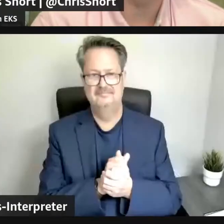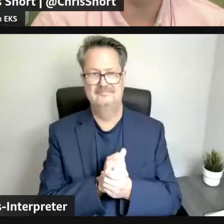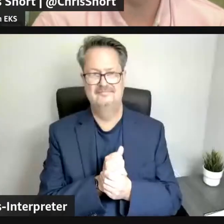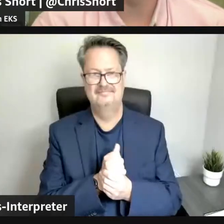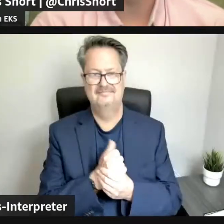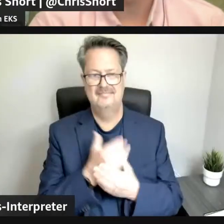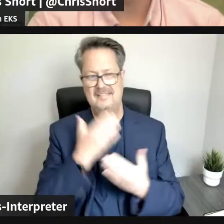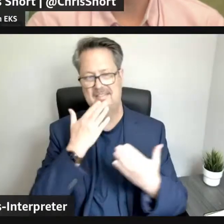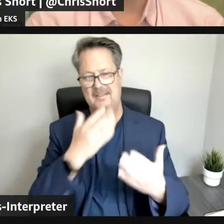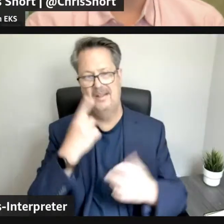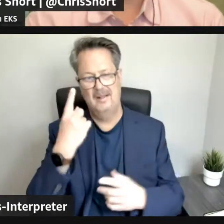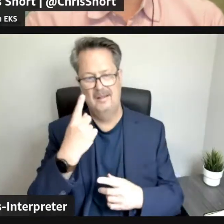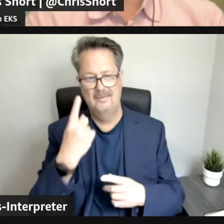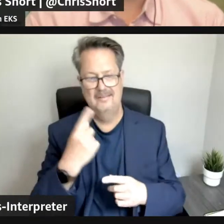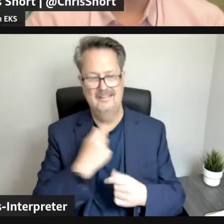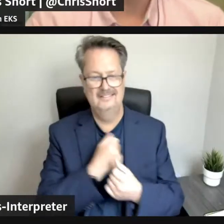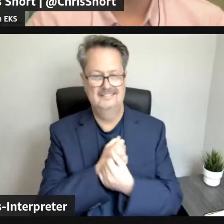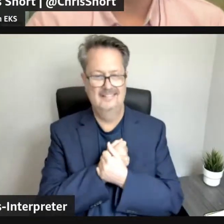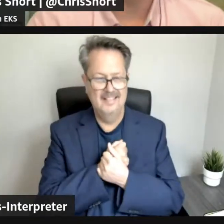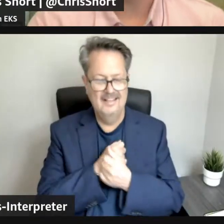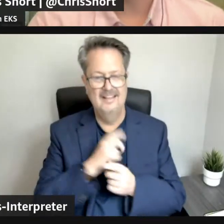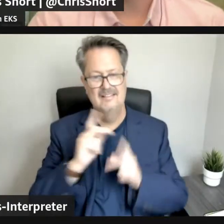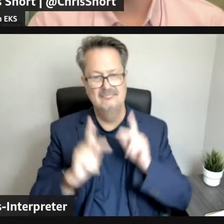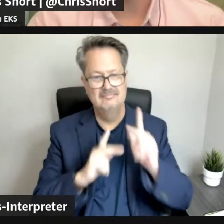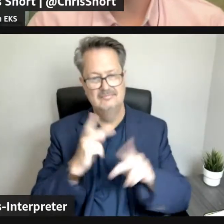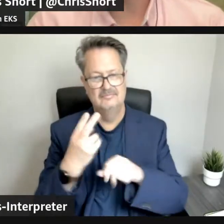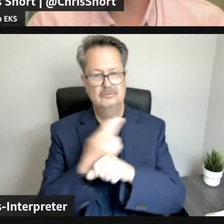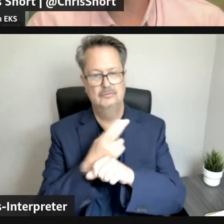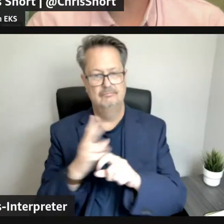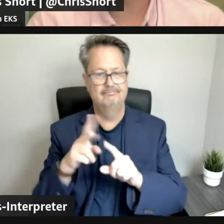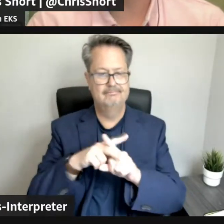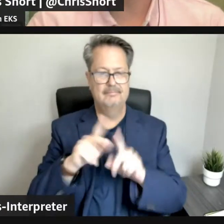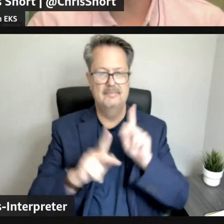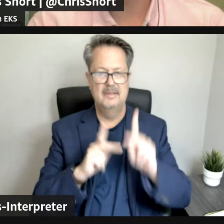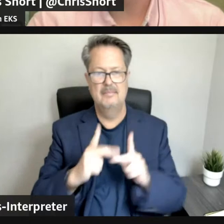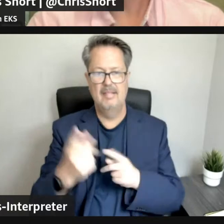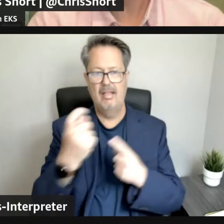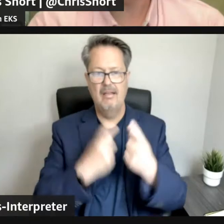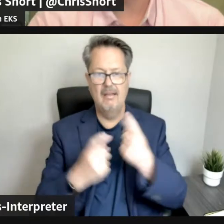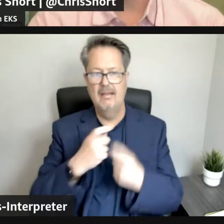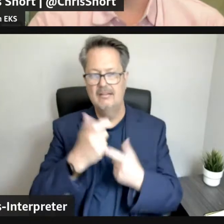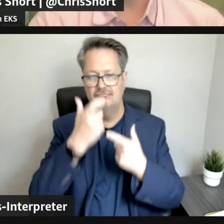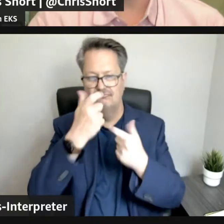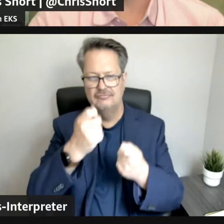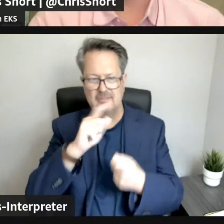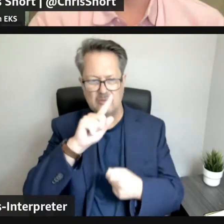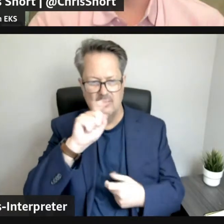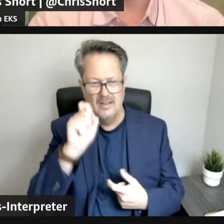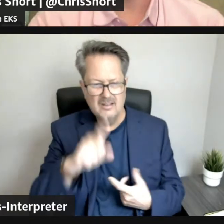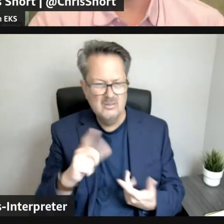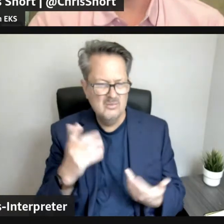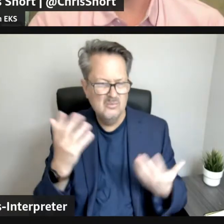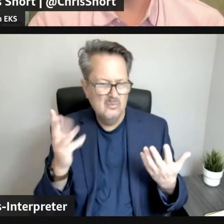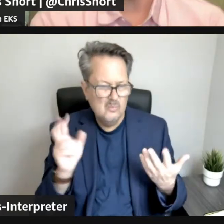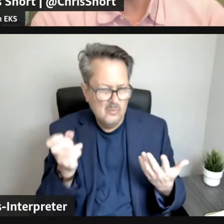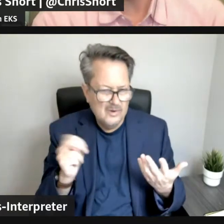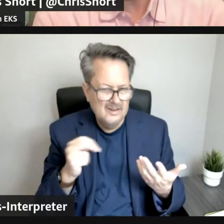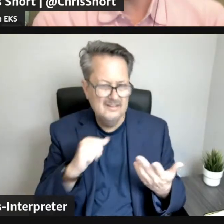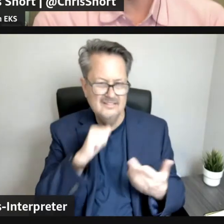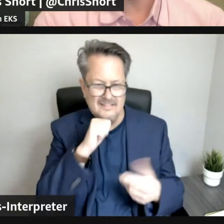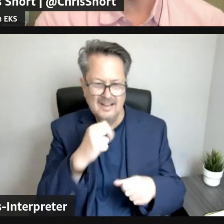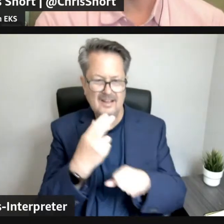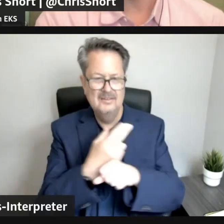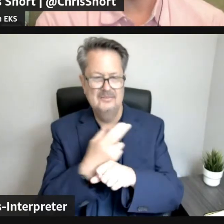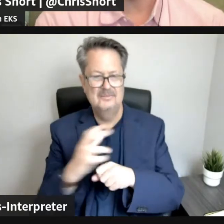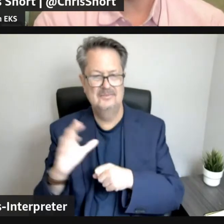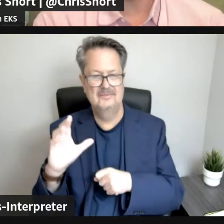general, because people ask really interesting questions like, when wouldn't I use Carpenter? And kind of my answer